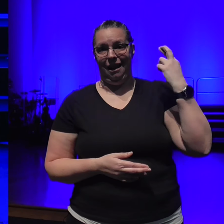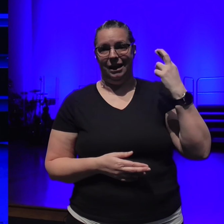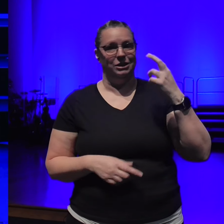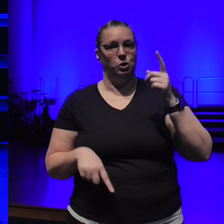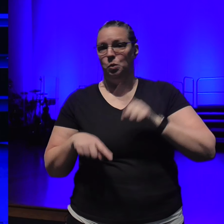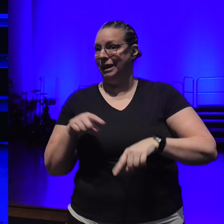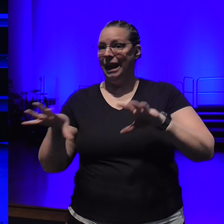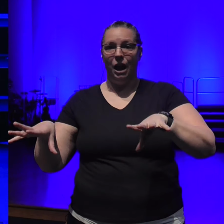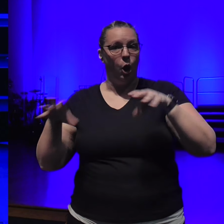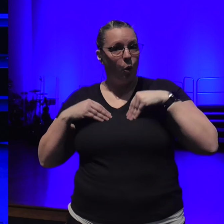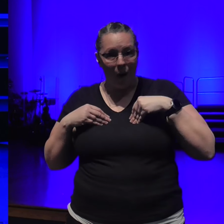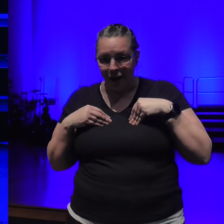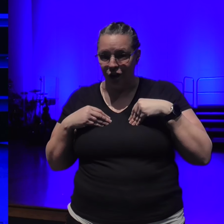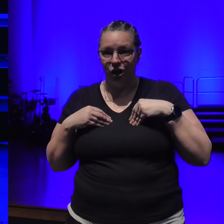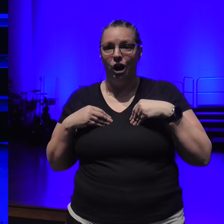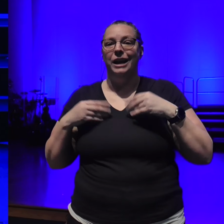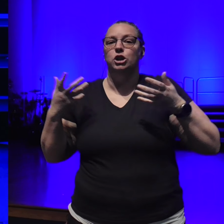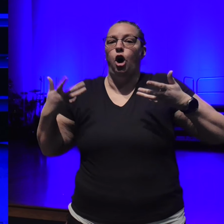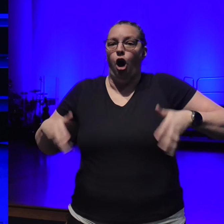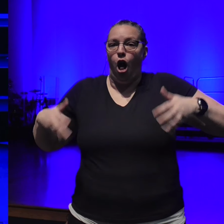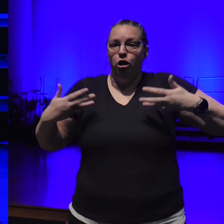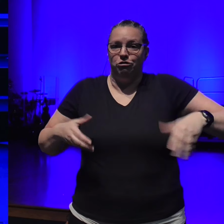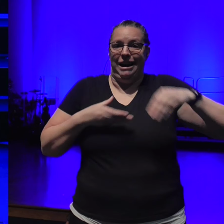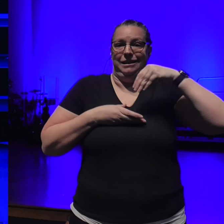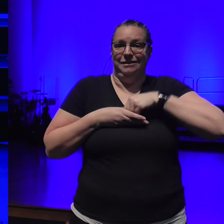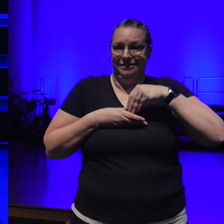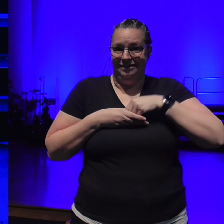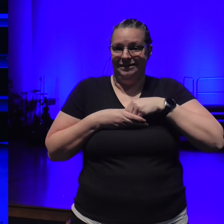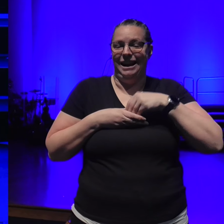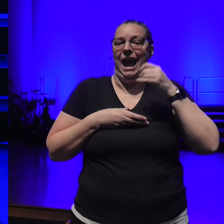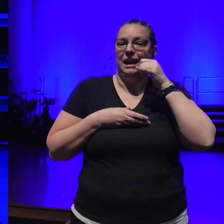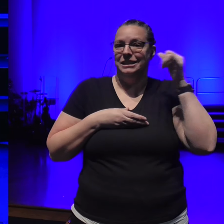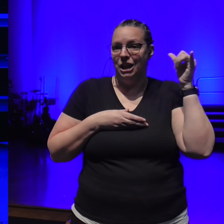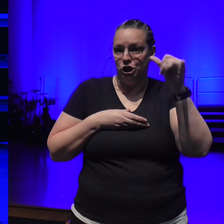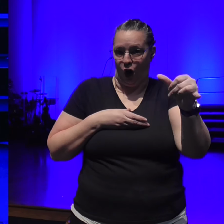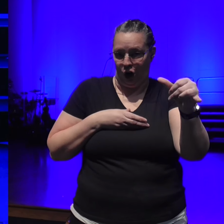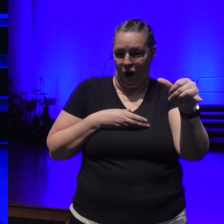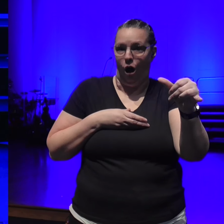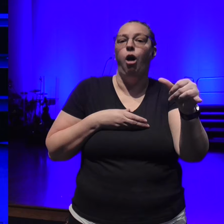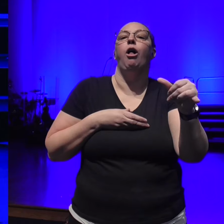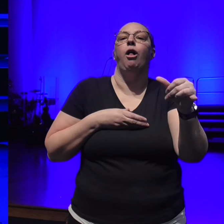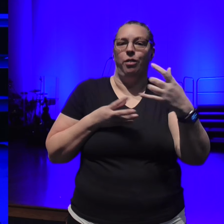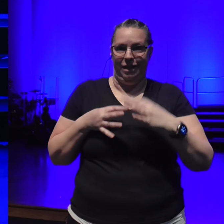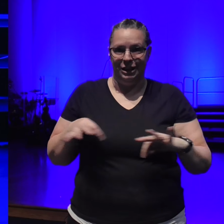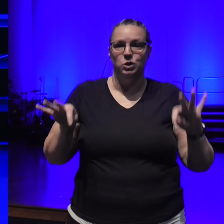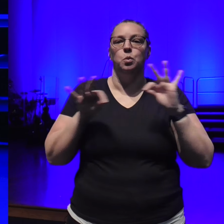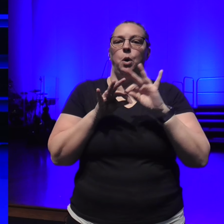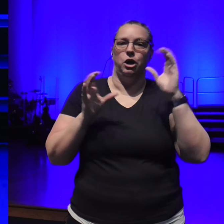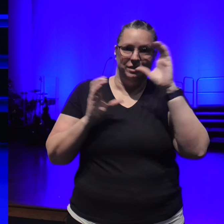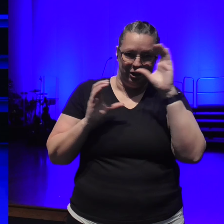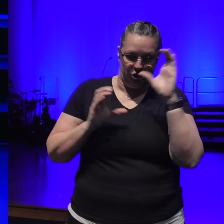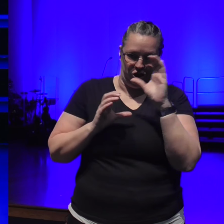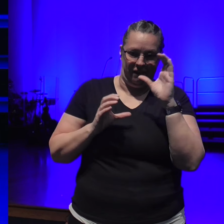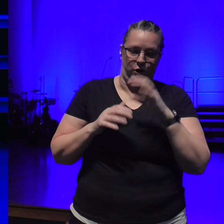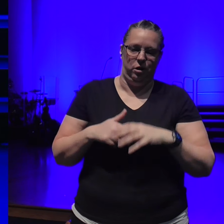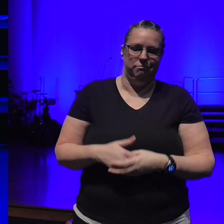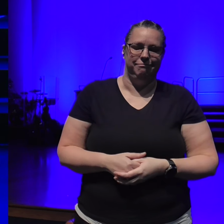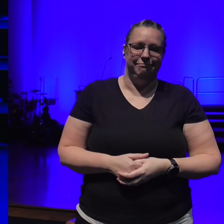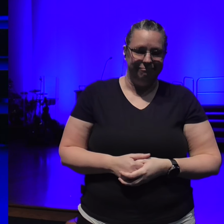acquired. It must already exist, or it would not be eternal, and only what is eternal is worth striving